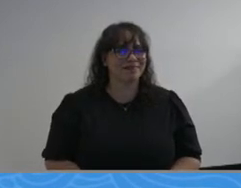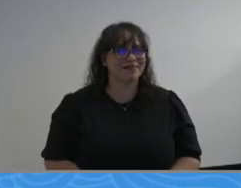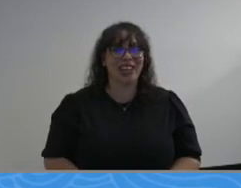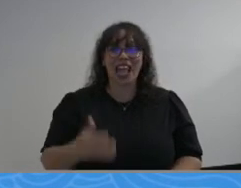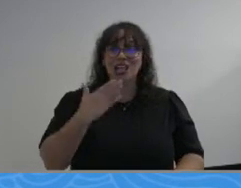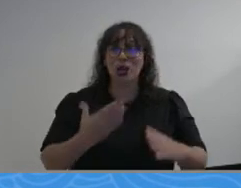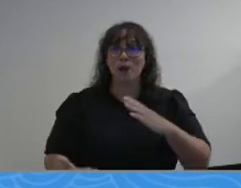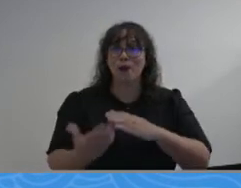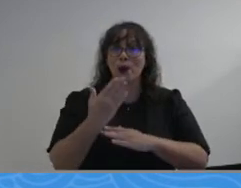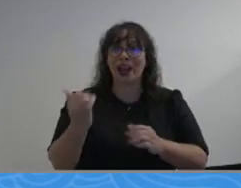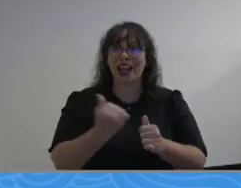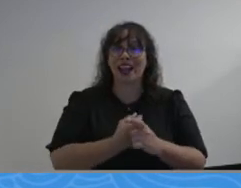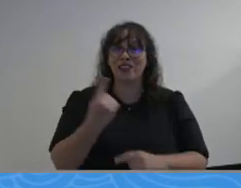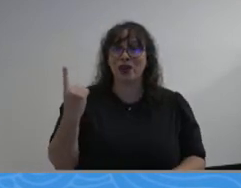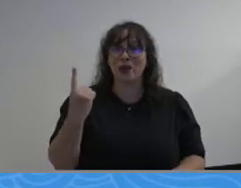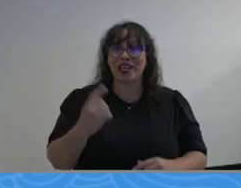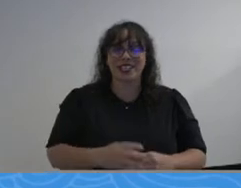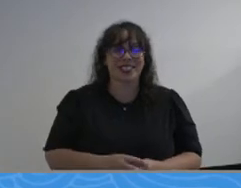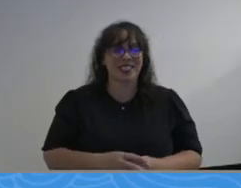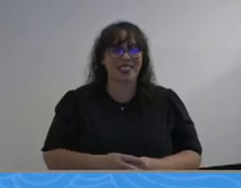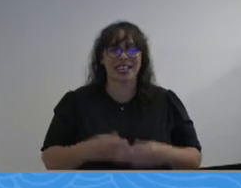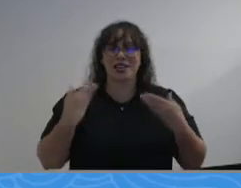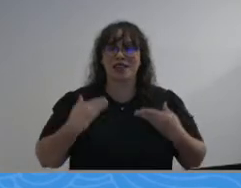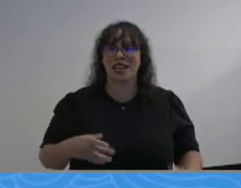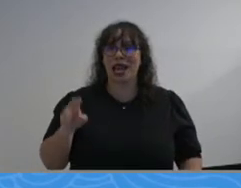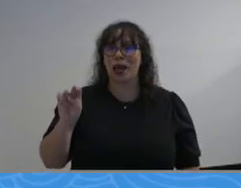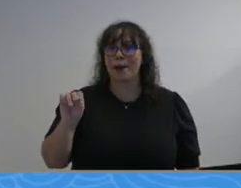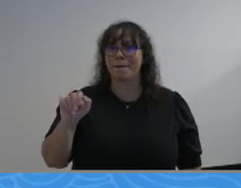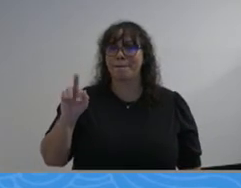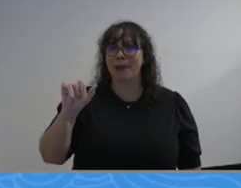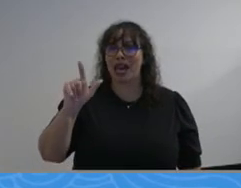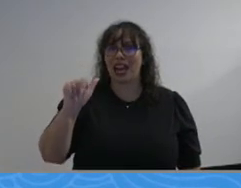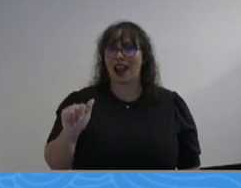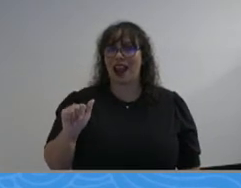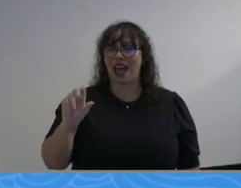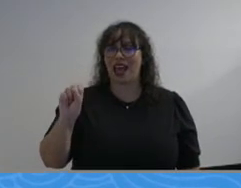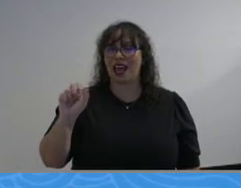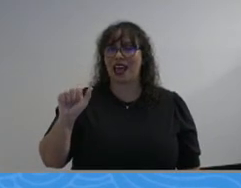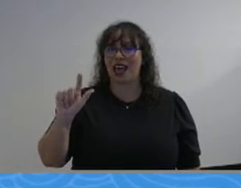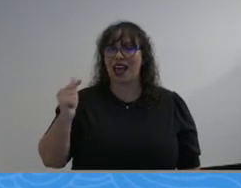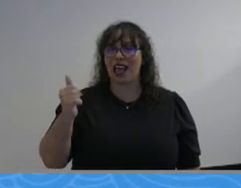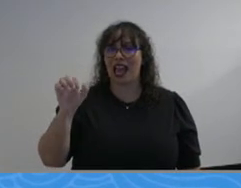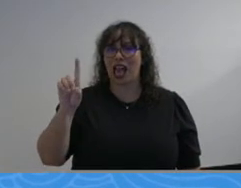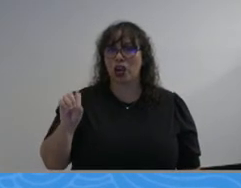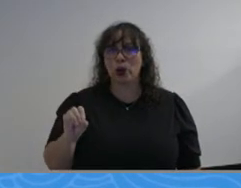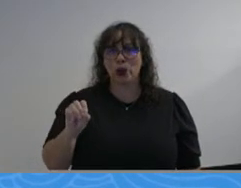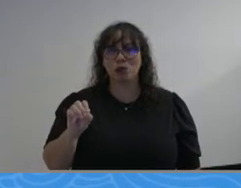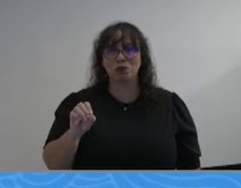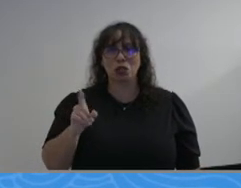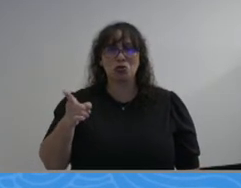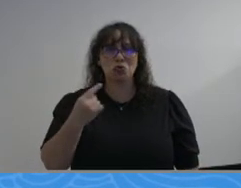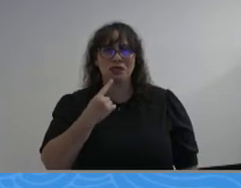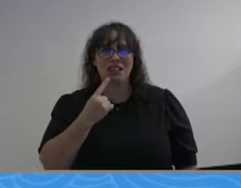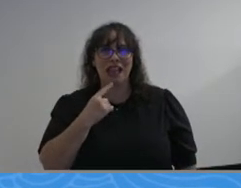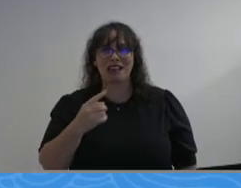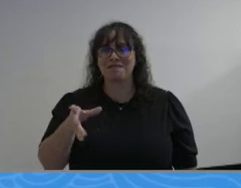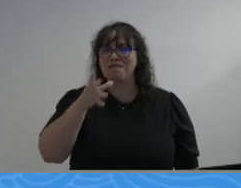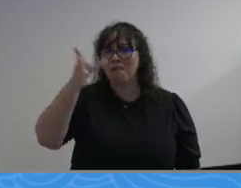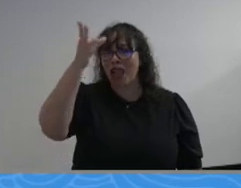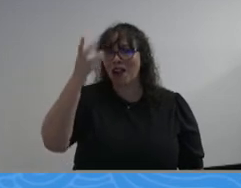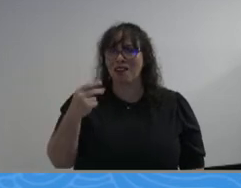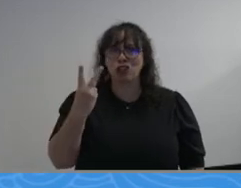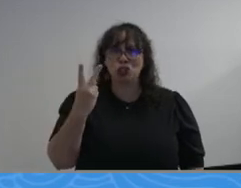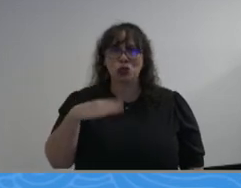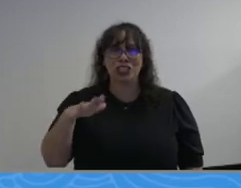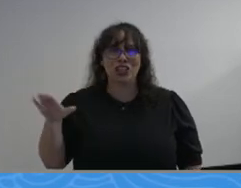Good morning, everyone. My name is Mariela Salgado, as you said, a parent of two and a District